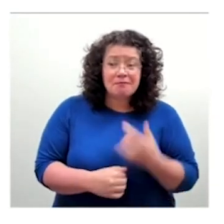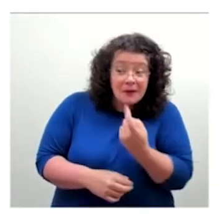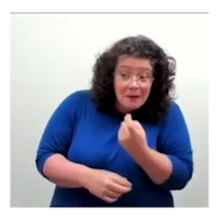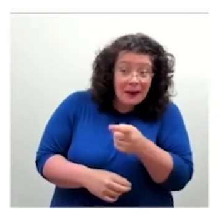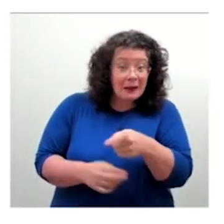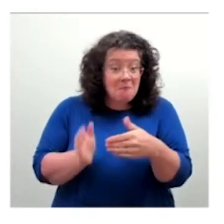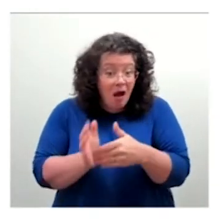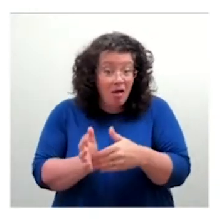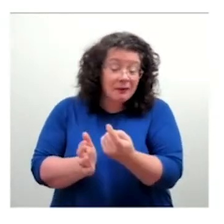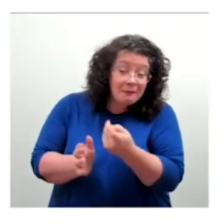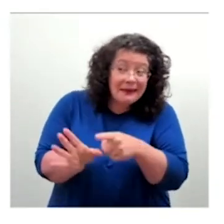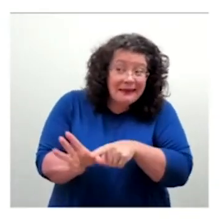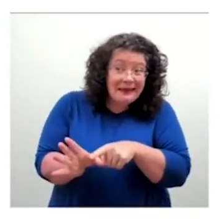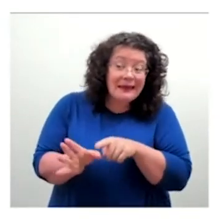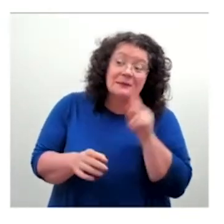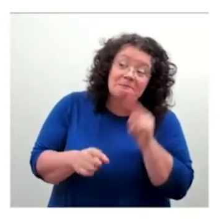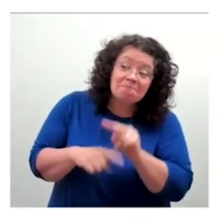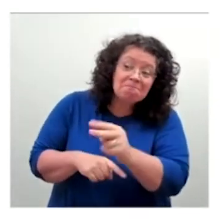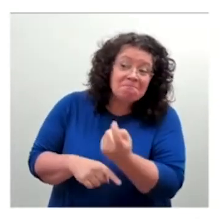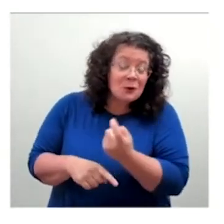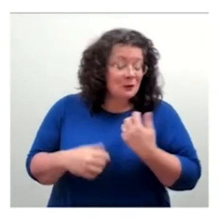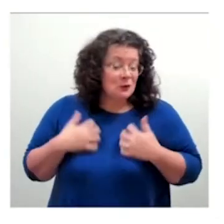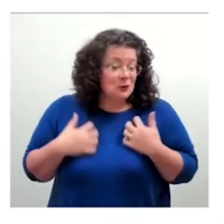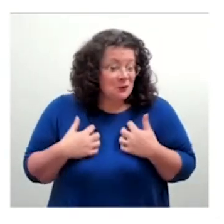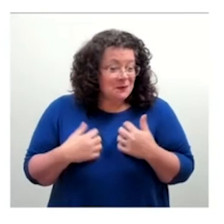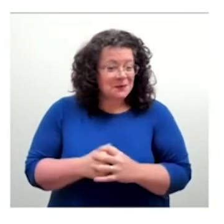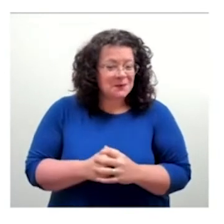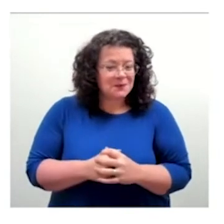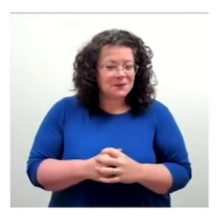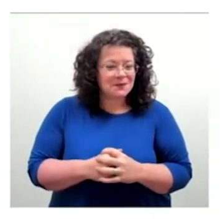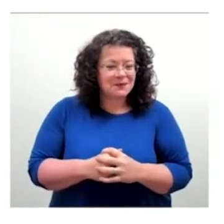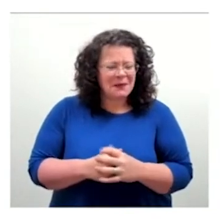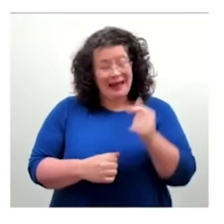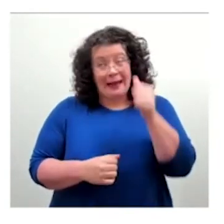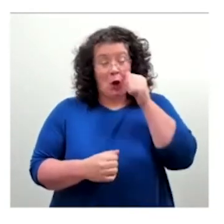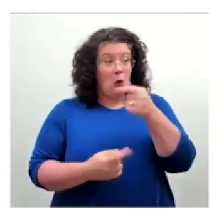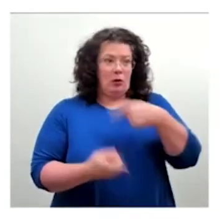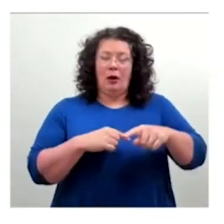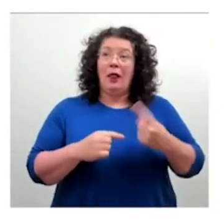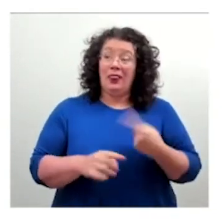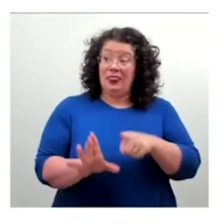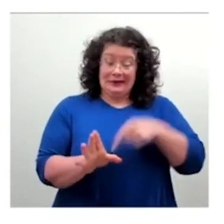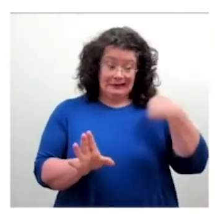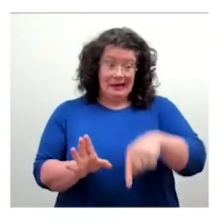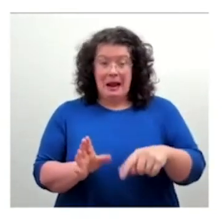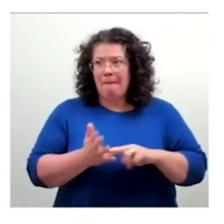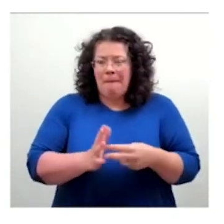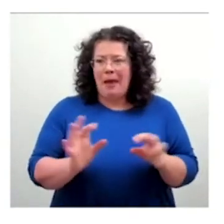planned. I'm mindful that I'm sitting here in my home office with my dogs at my feet,